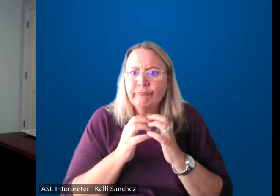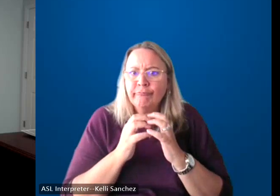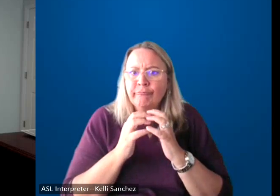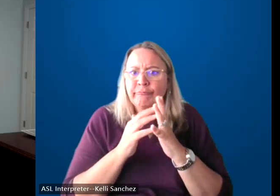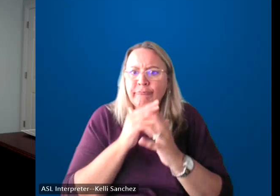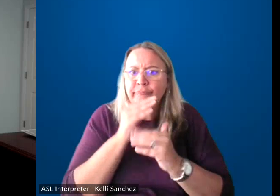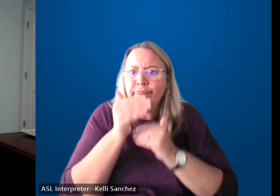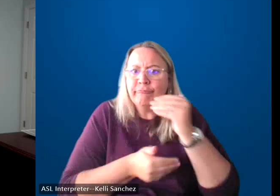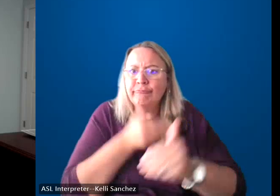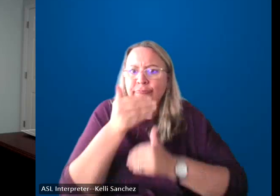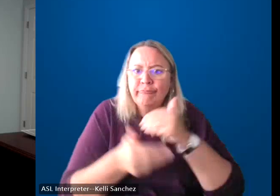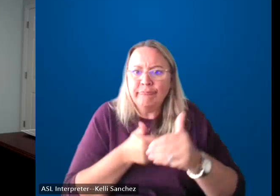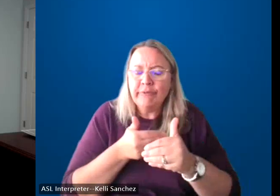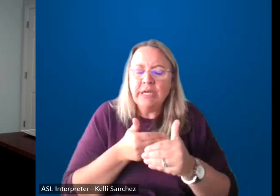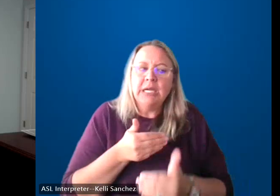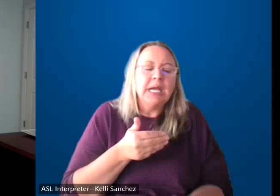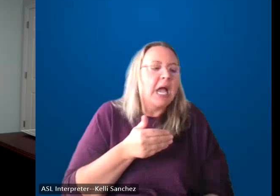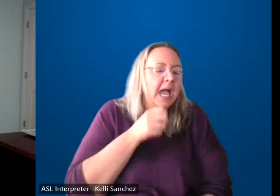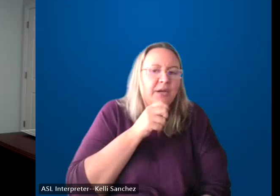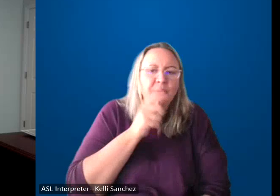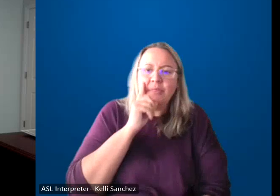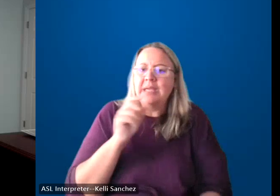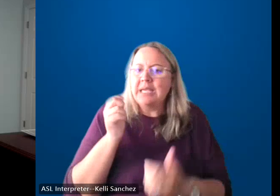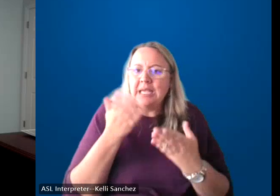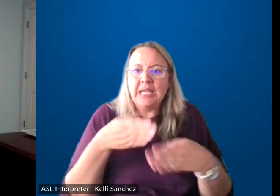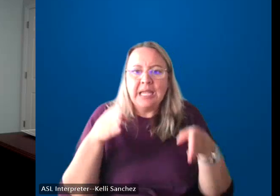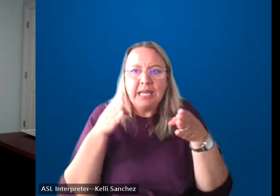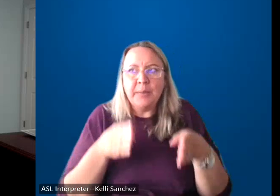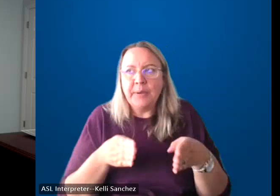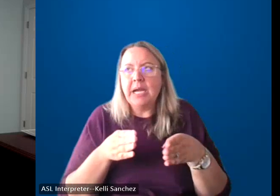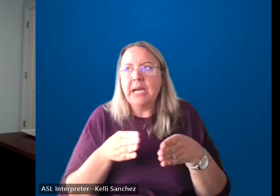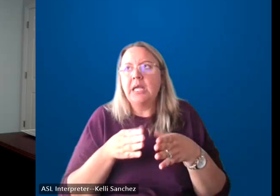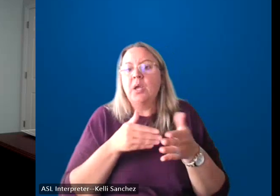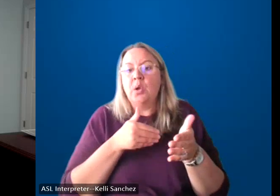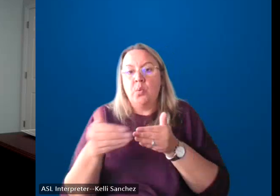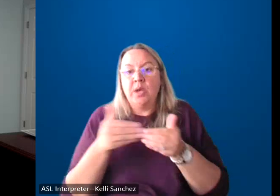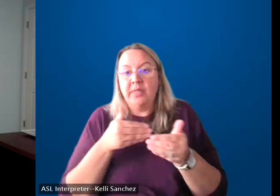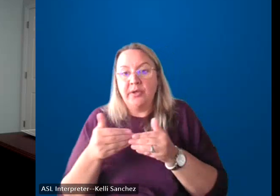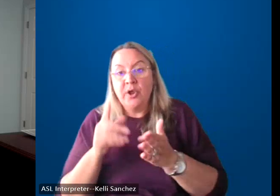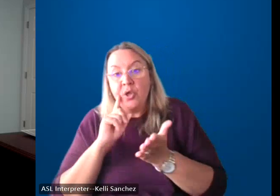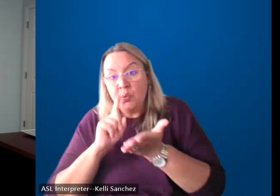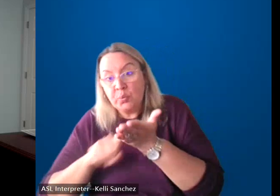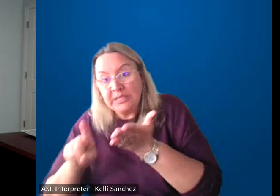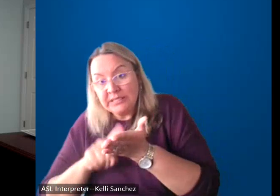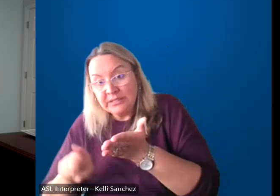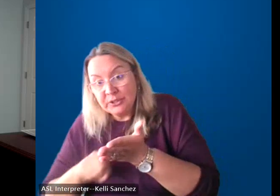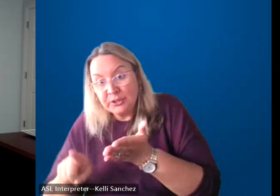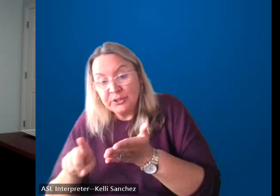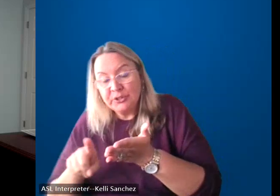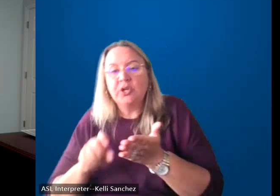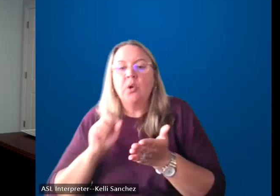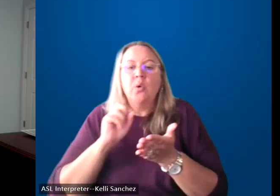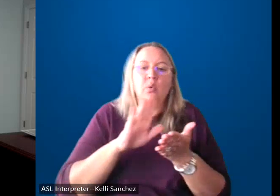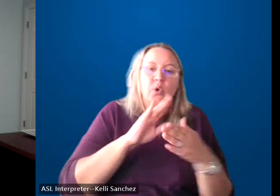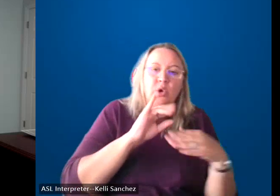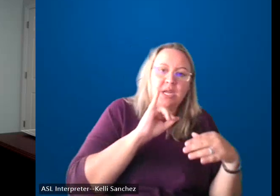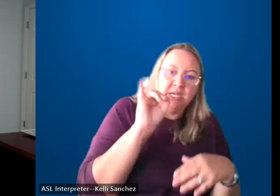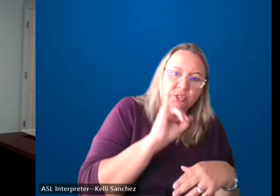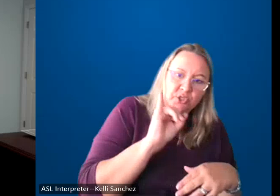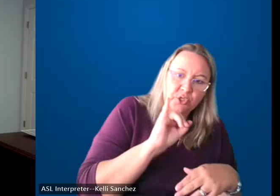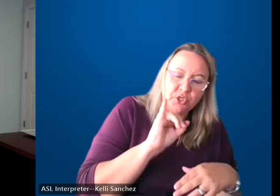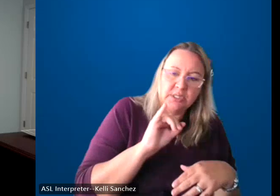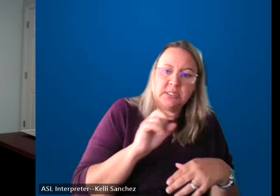situation. And I don't think that anybody, whether from the research side or from the insurance provider